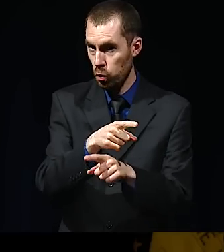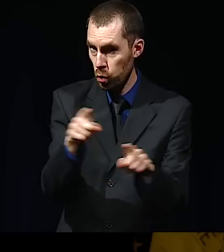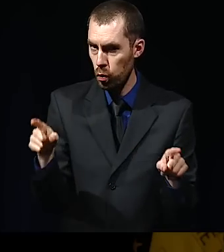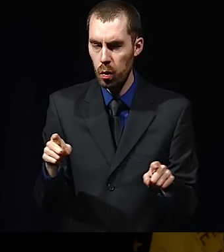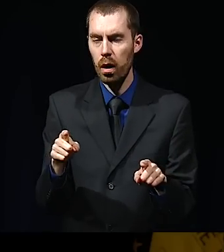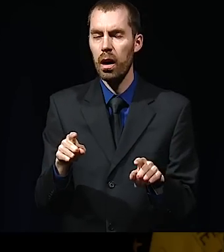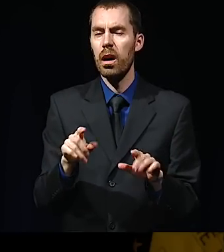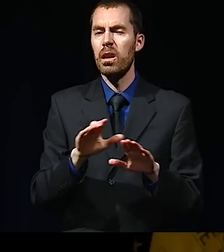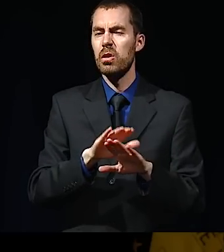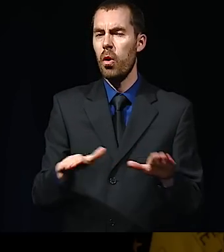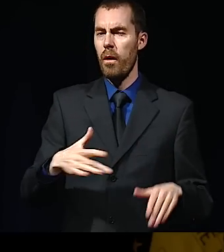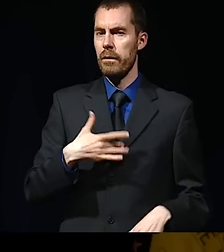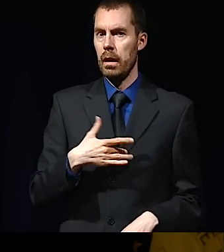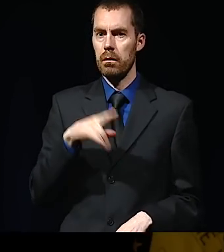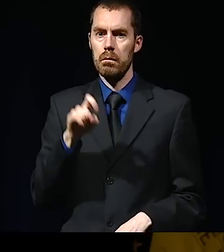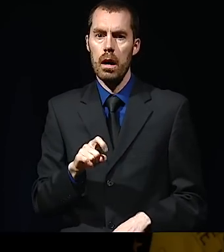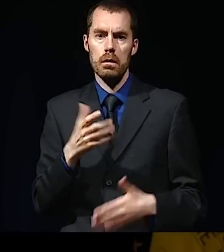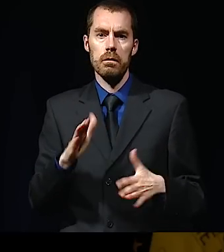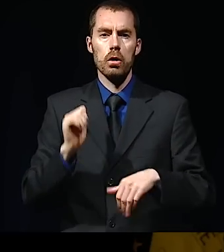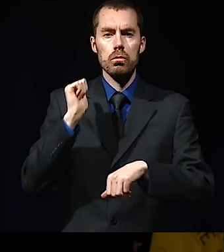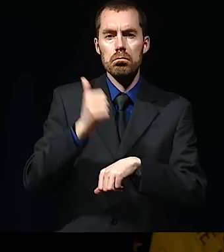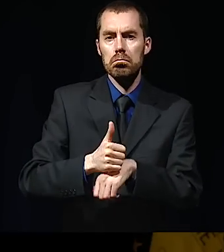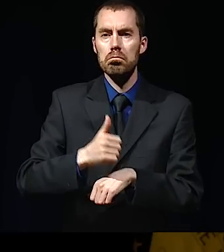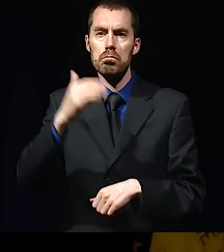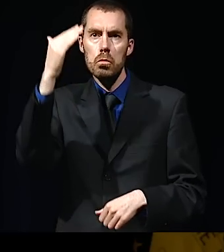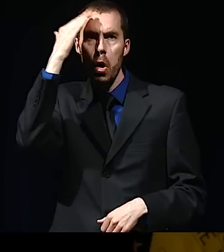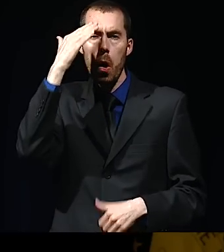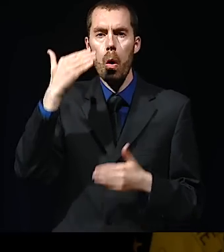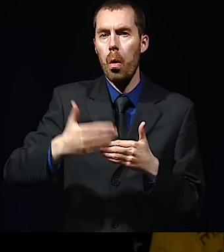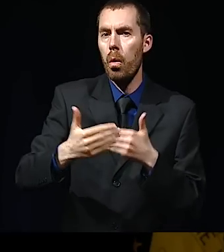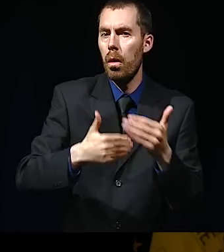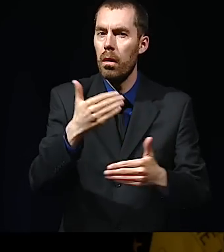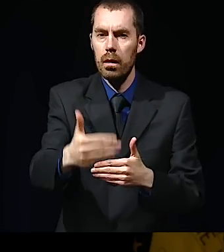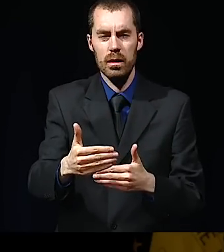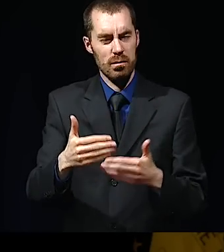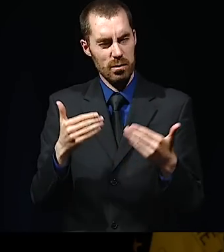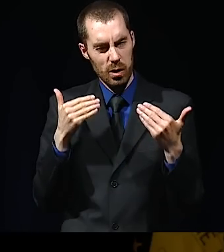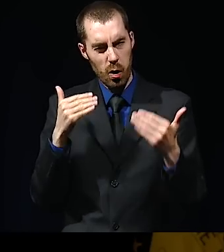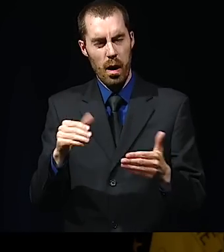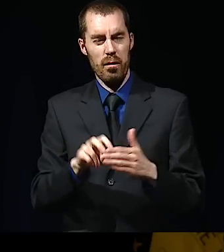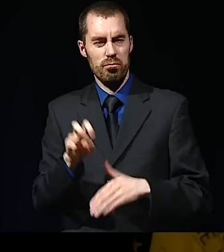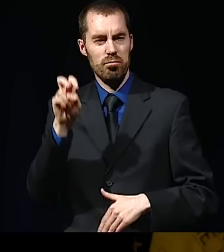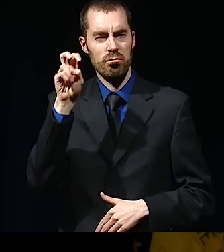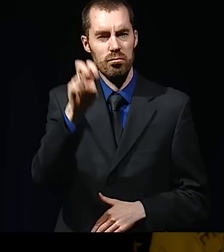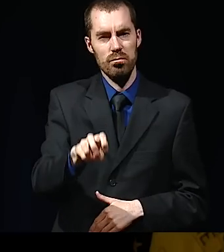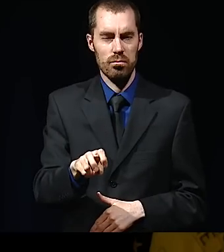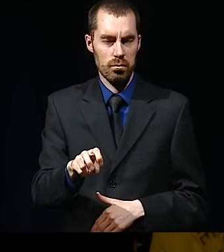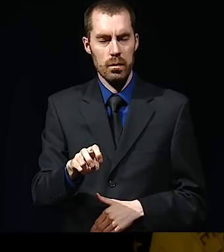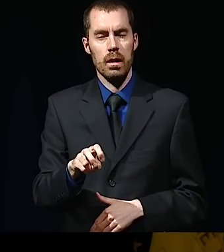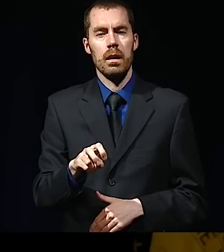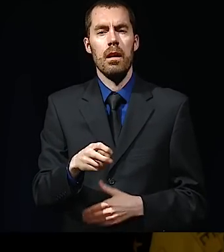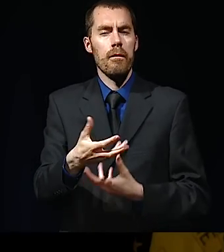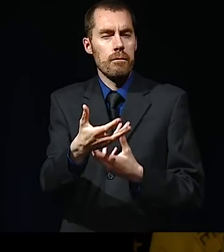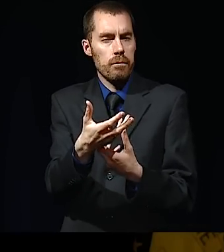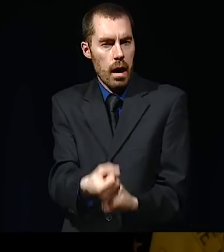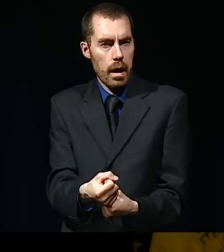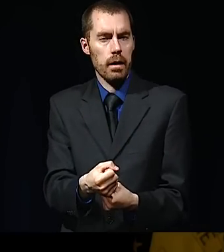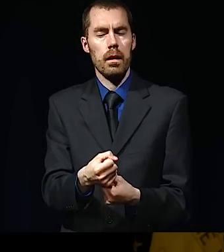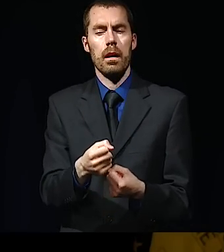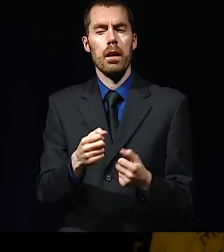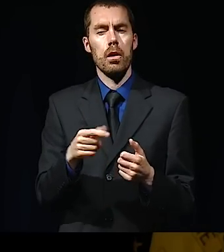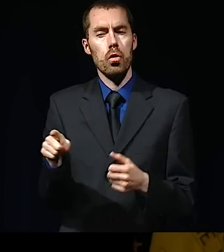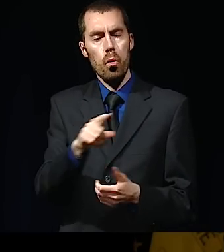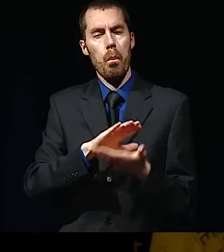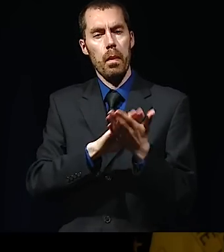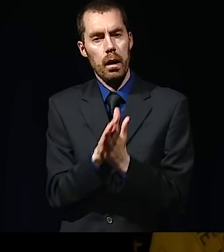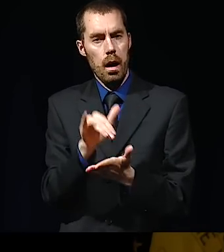mindset that you need to have your life figured out. Instead, learn to take leaps of faith that get you closer to the person you want to become, to